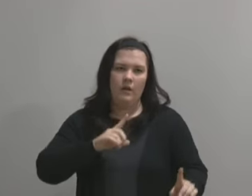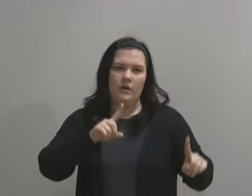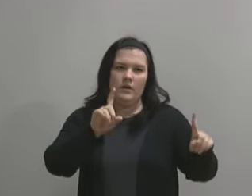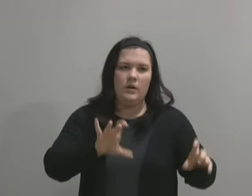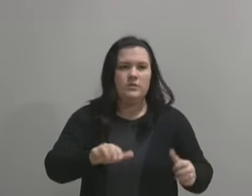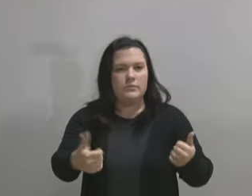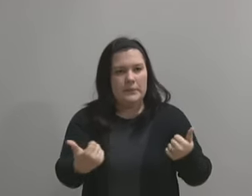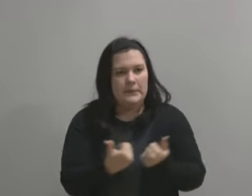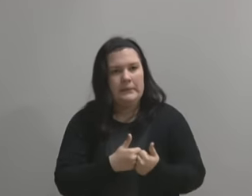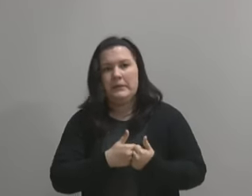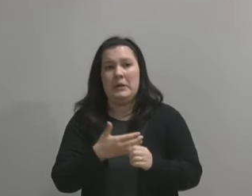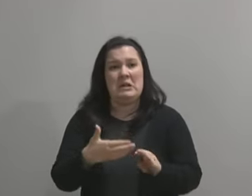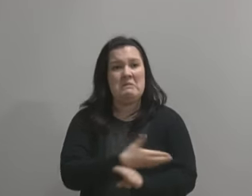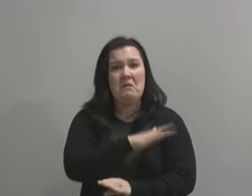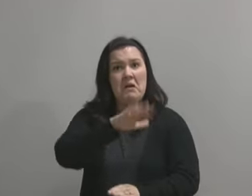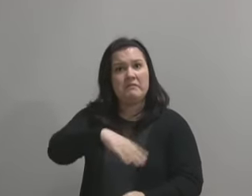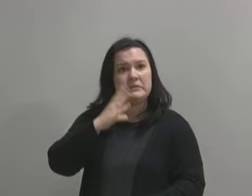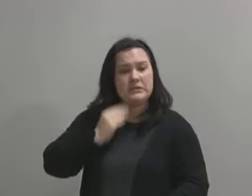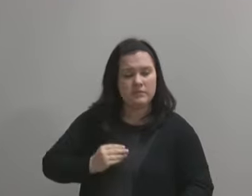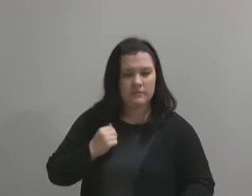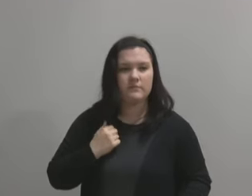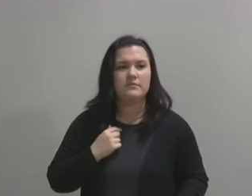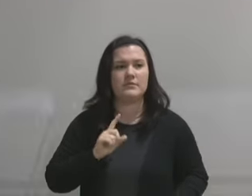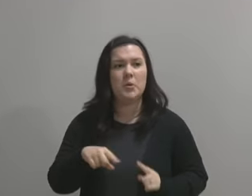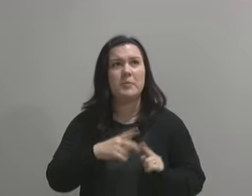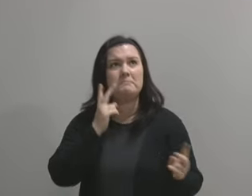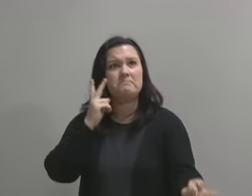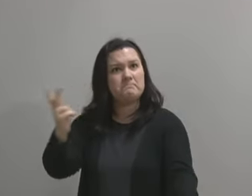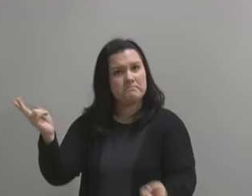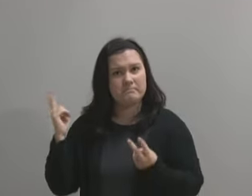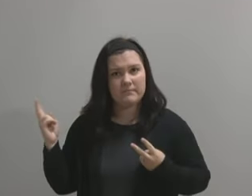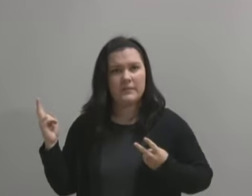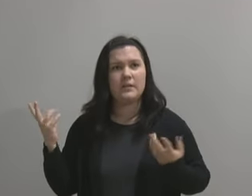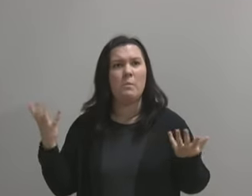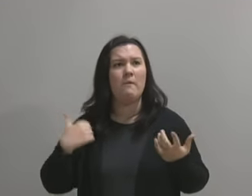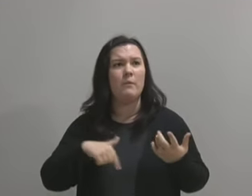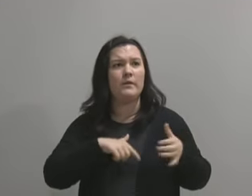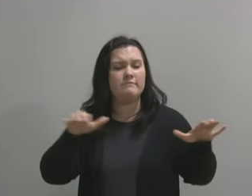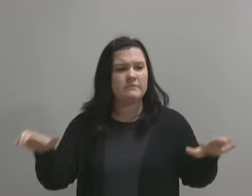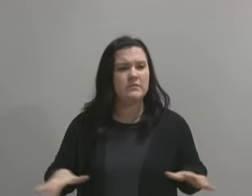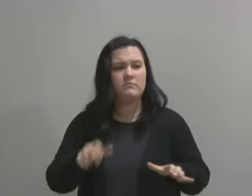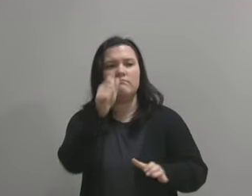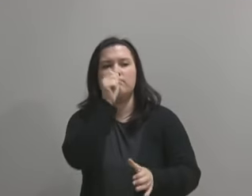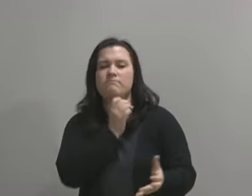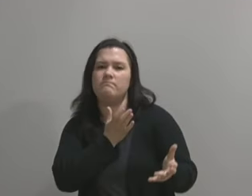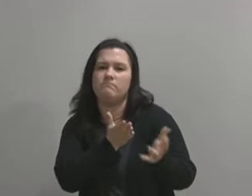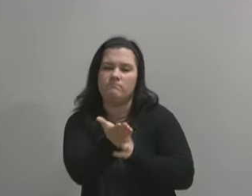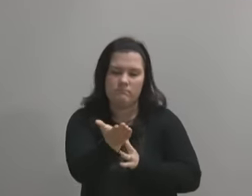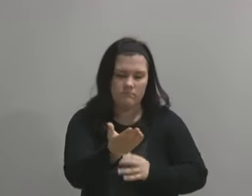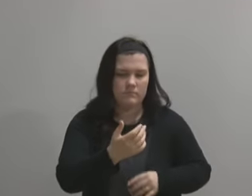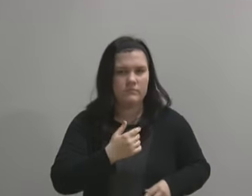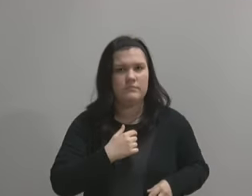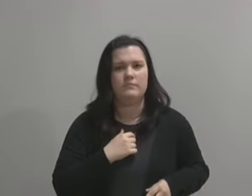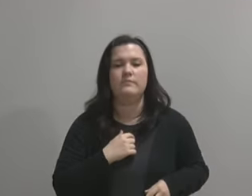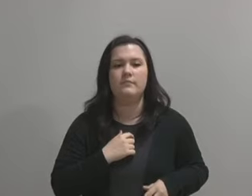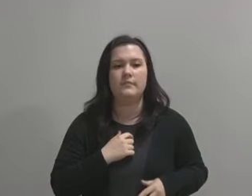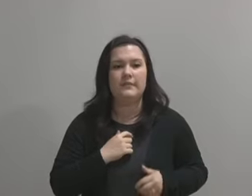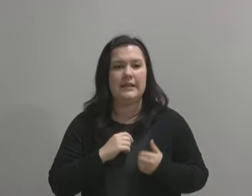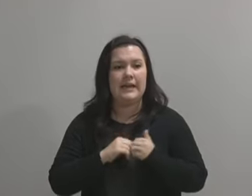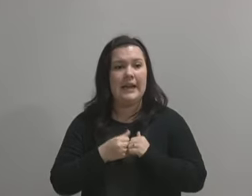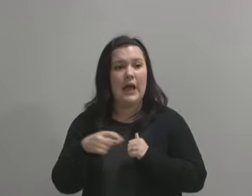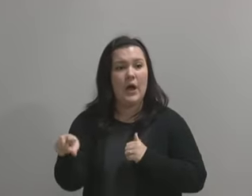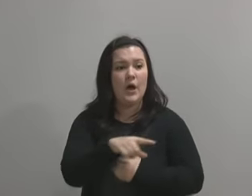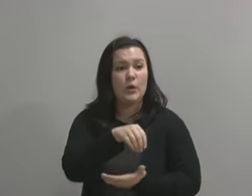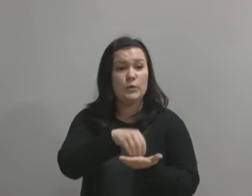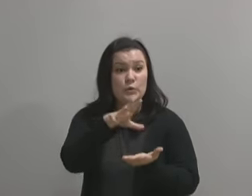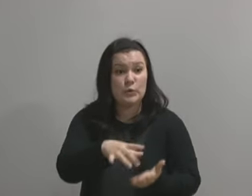never before. As I look back on what we have gone through and the way our students,